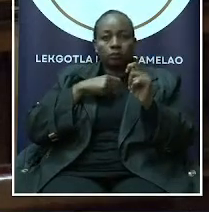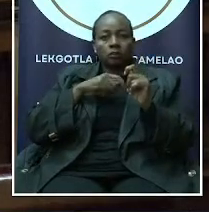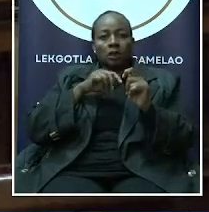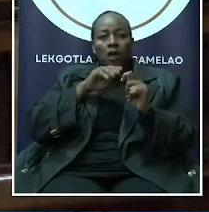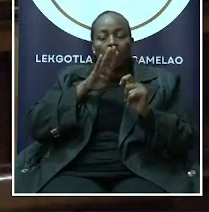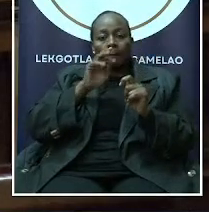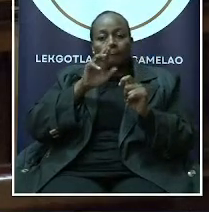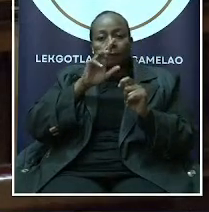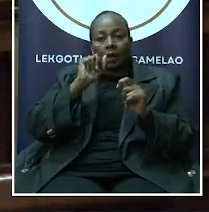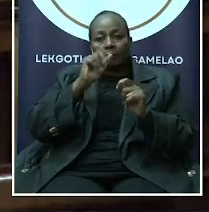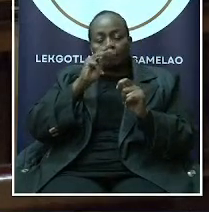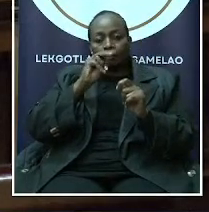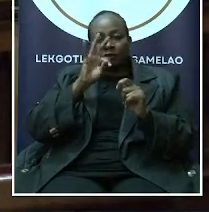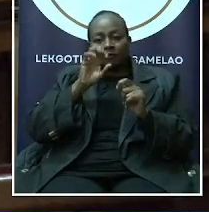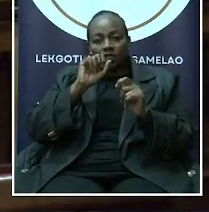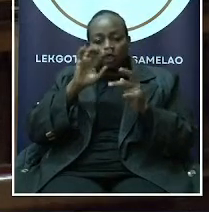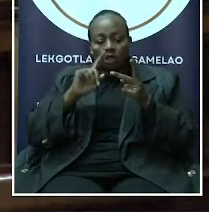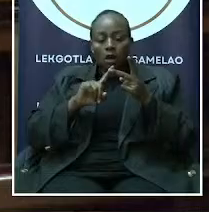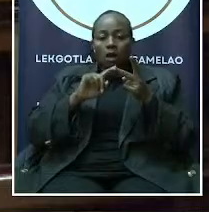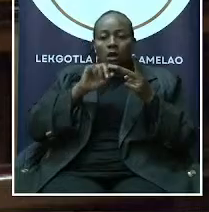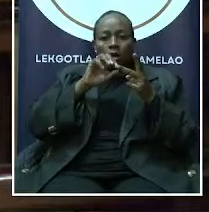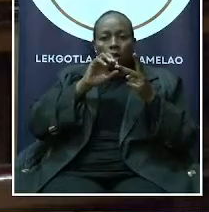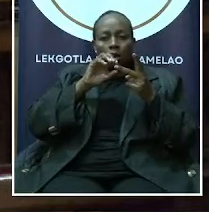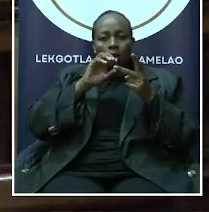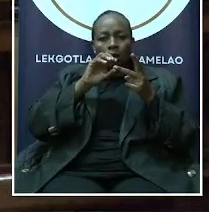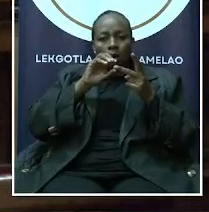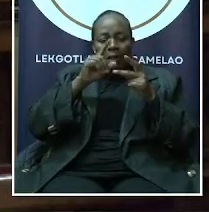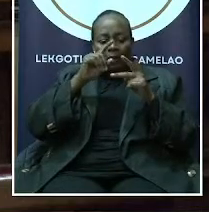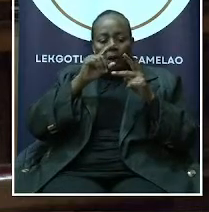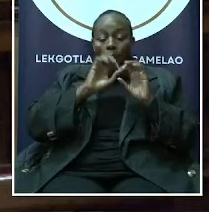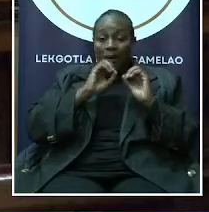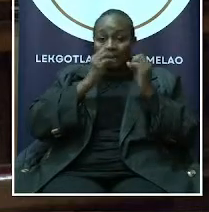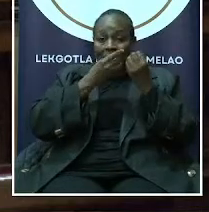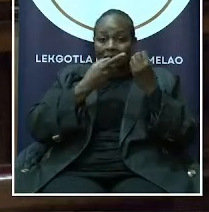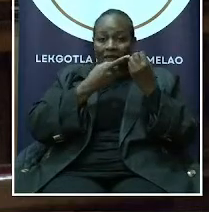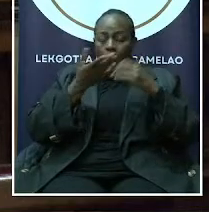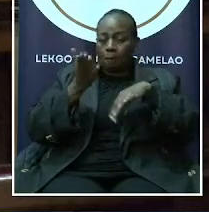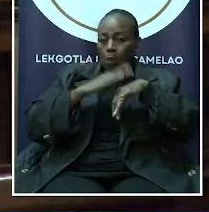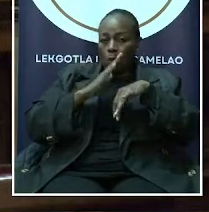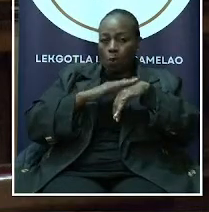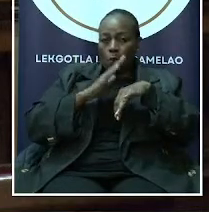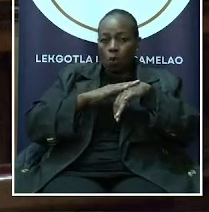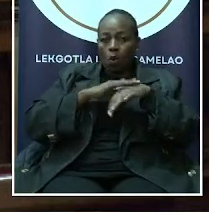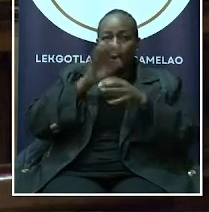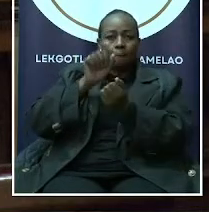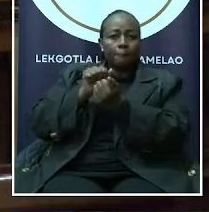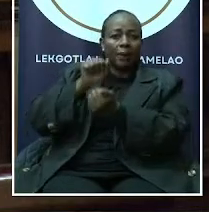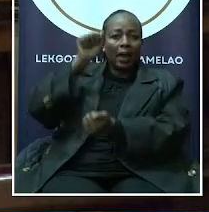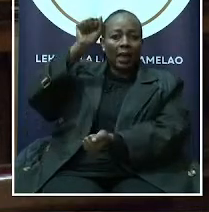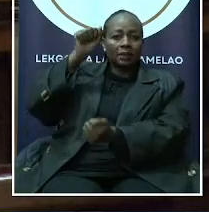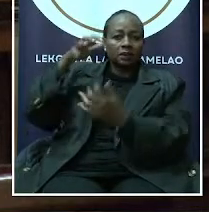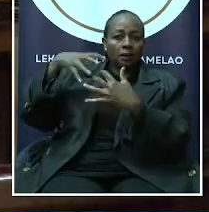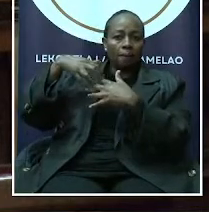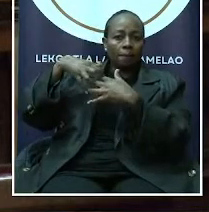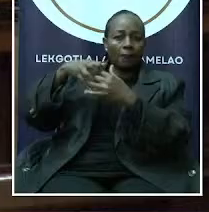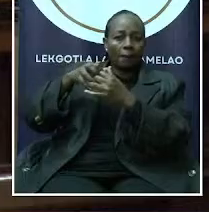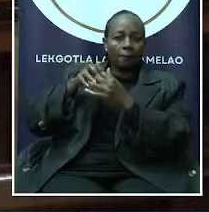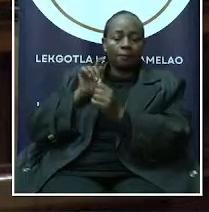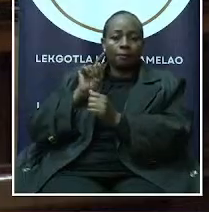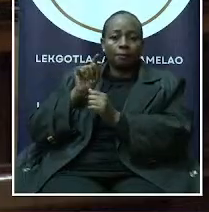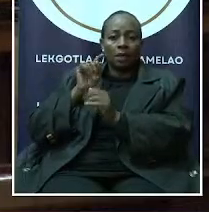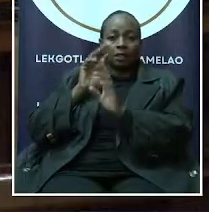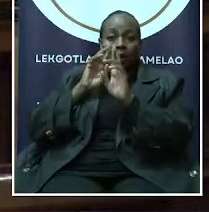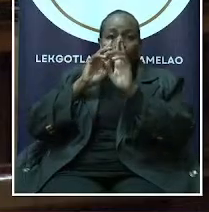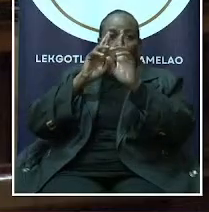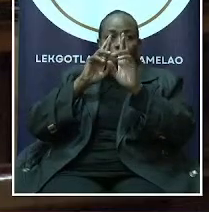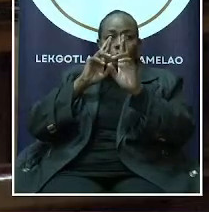Fisher Community Center. These organizations are more building or banners. They are pillar of hope to run